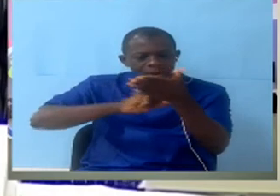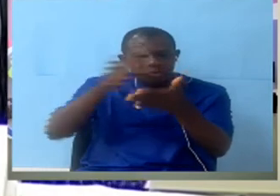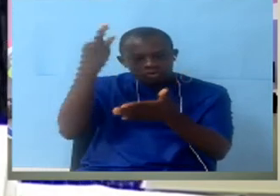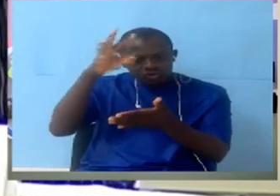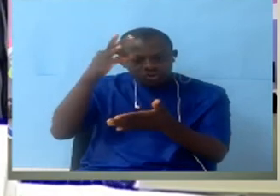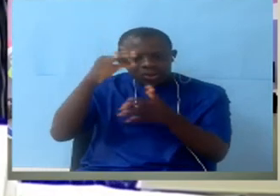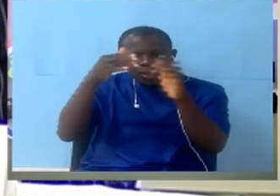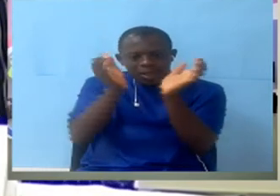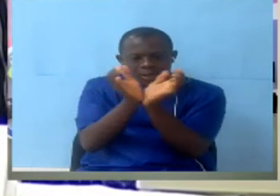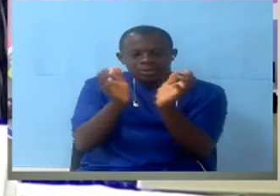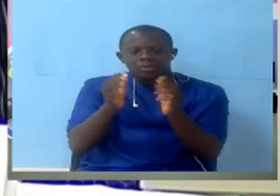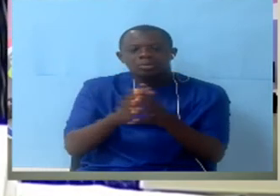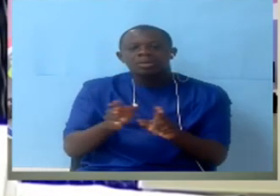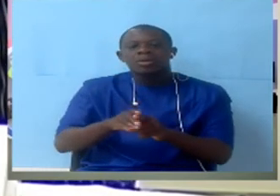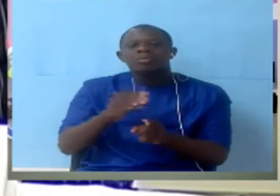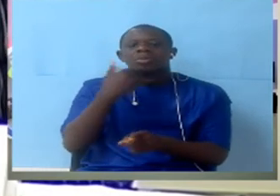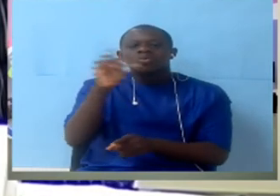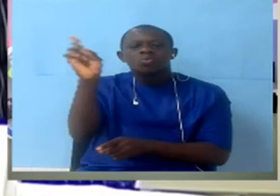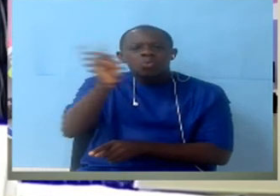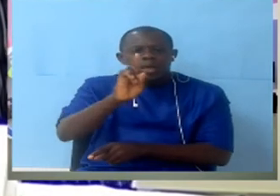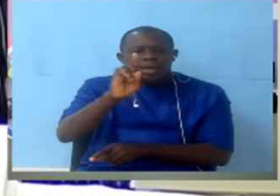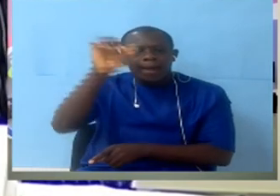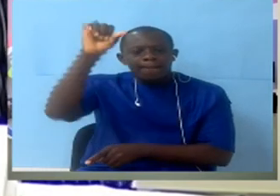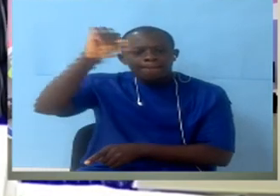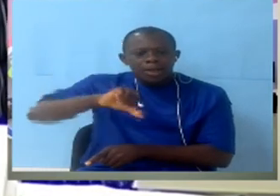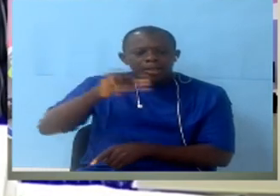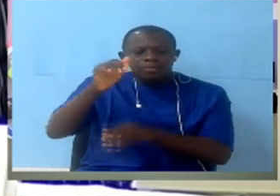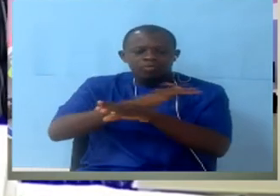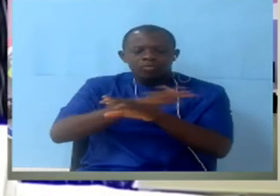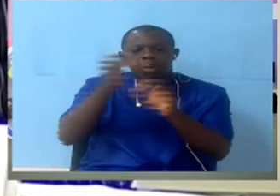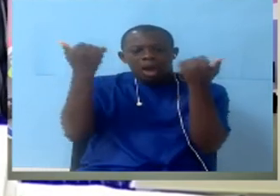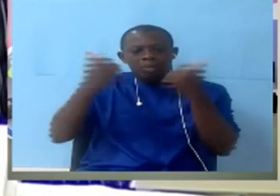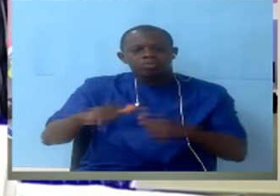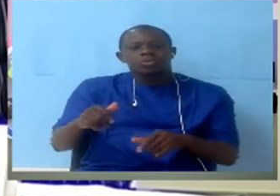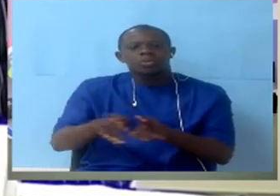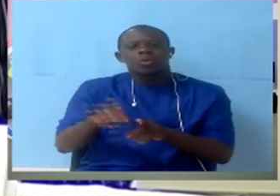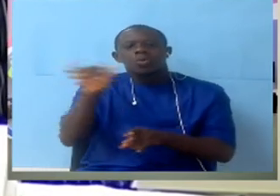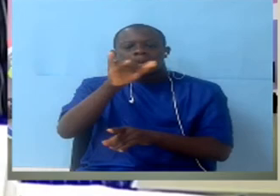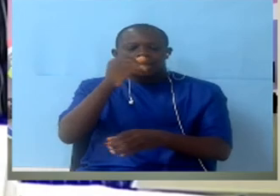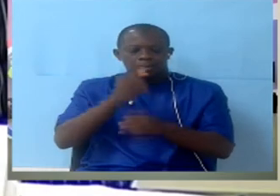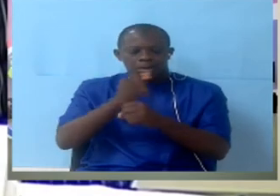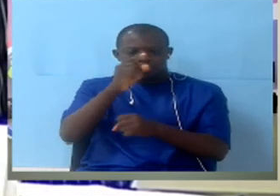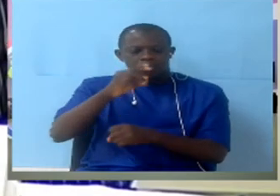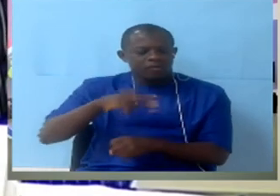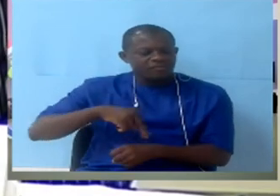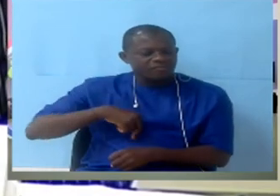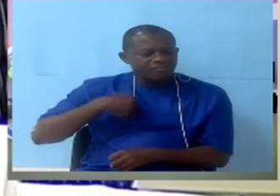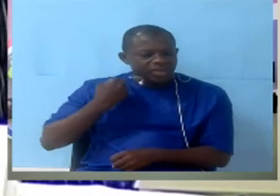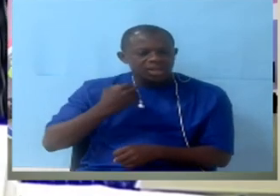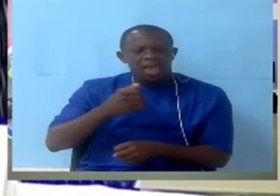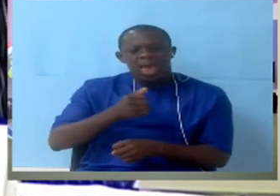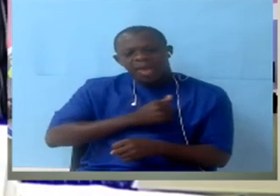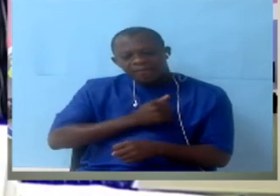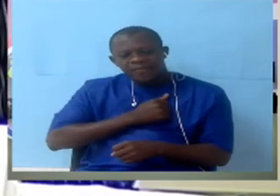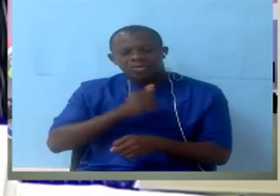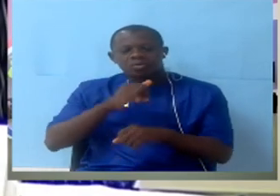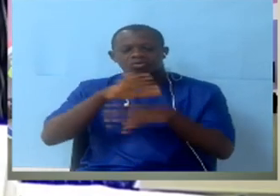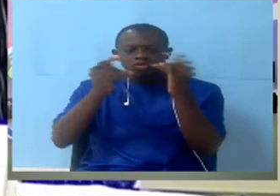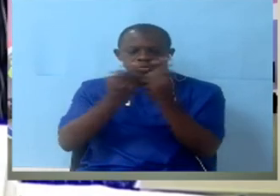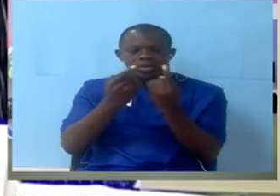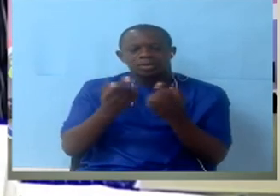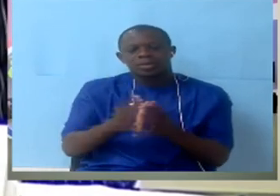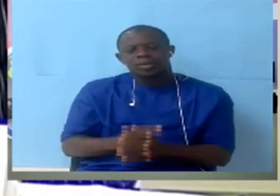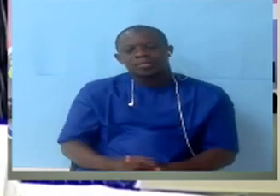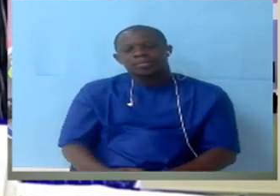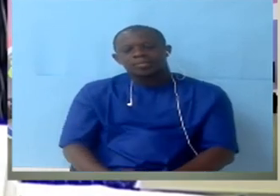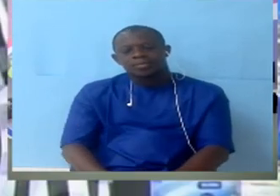it bad that was going on, which made you feel threatened? Mungkula tartanu kasara